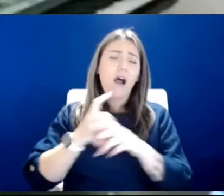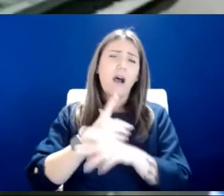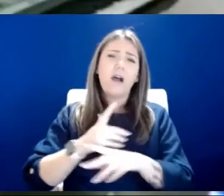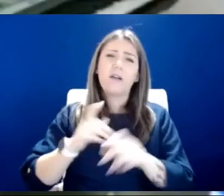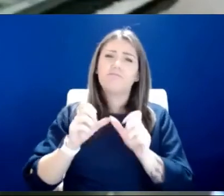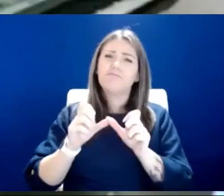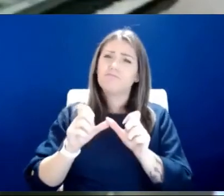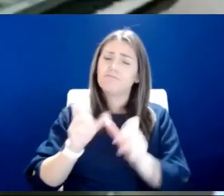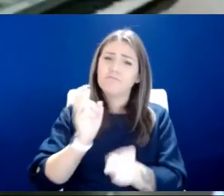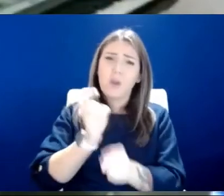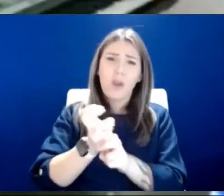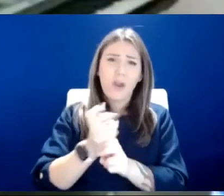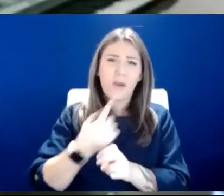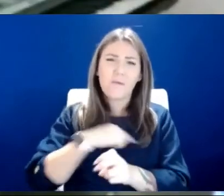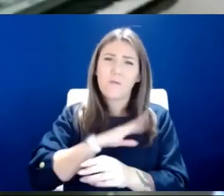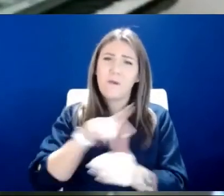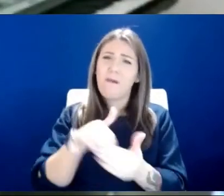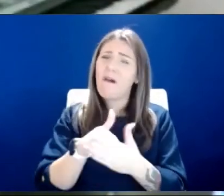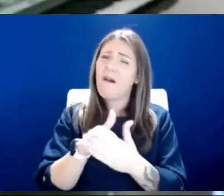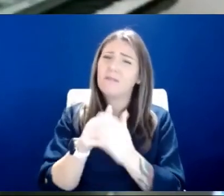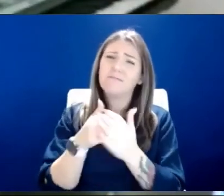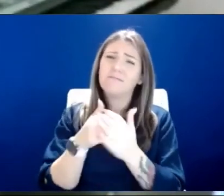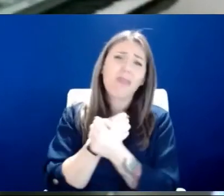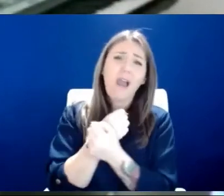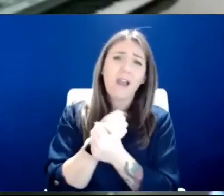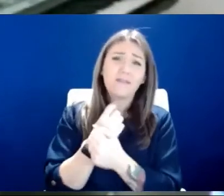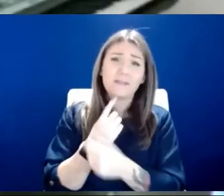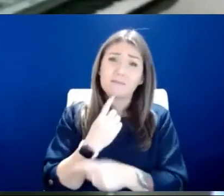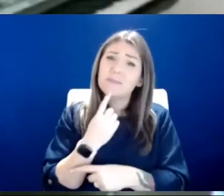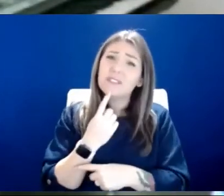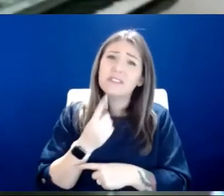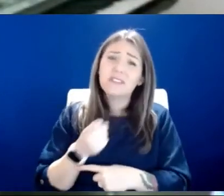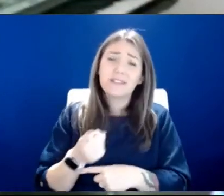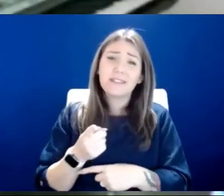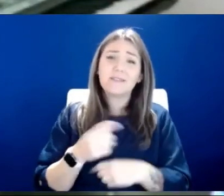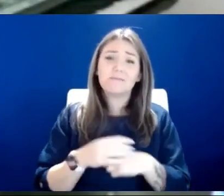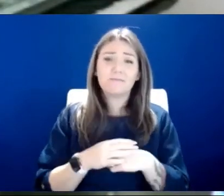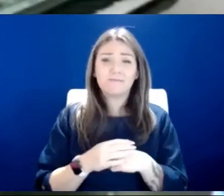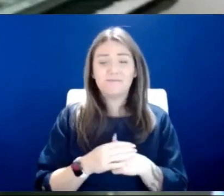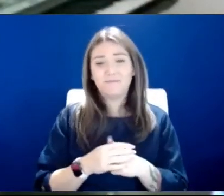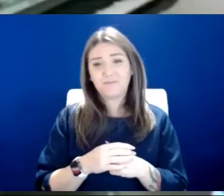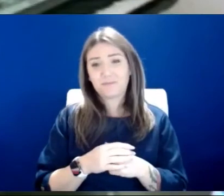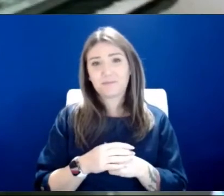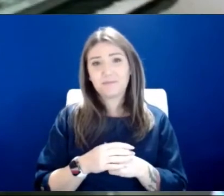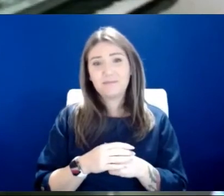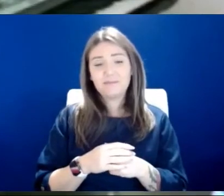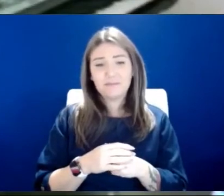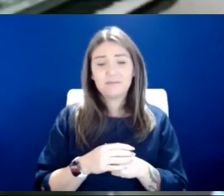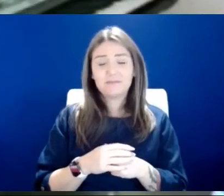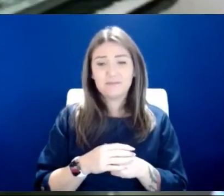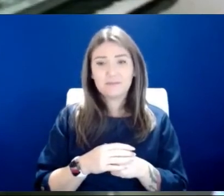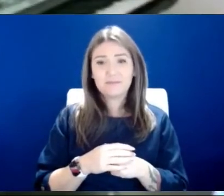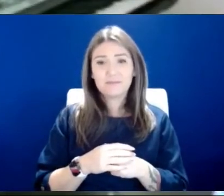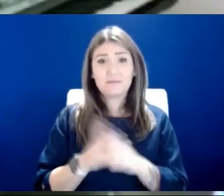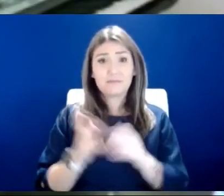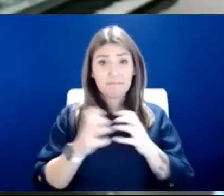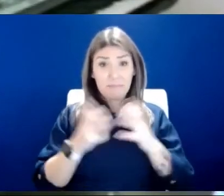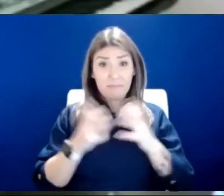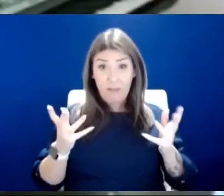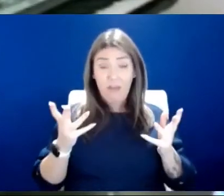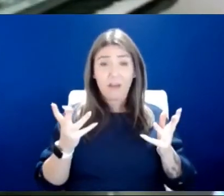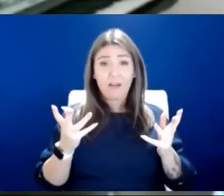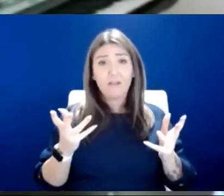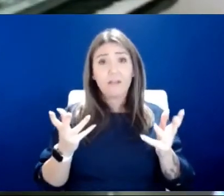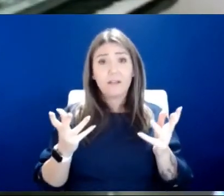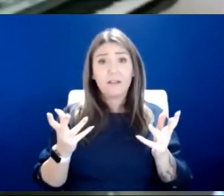We all loved him, and we miss him, and you know, a lot of the things